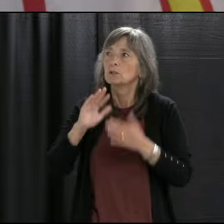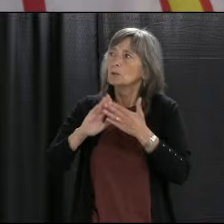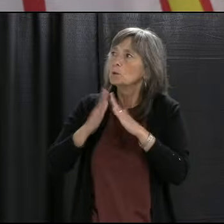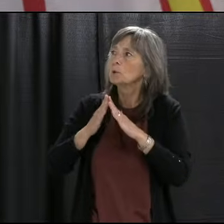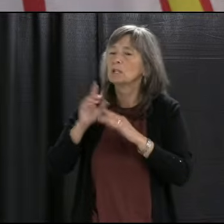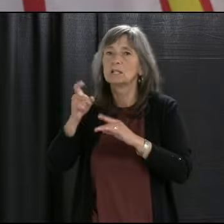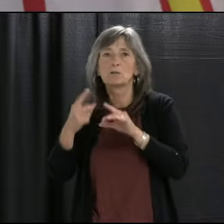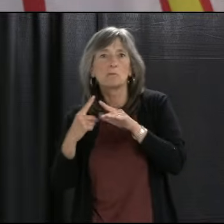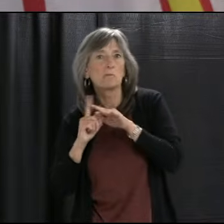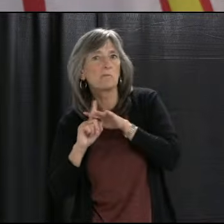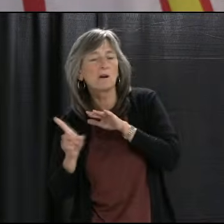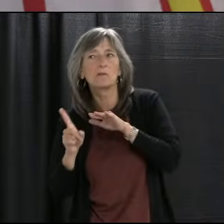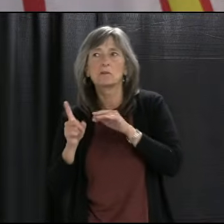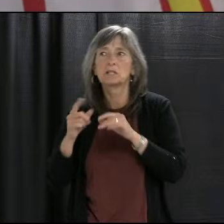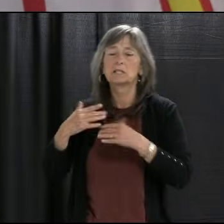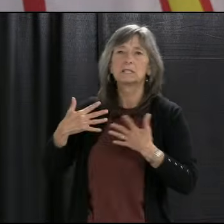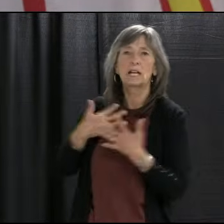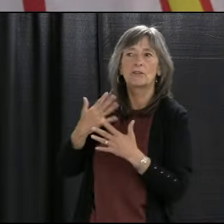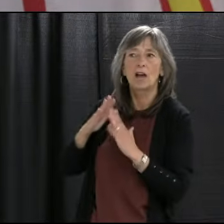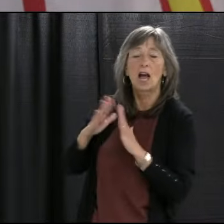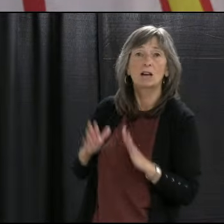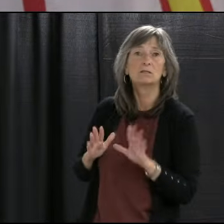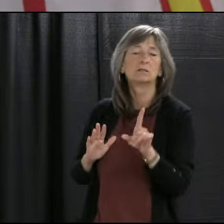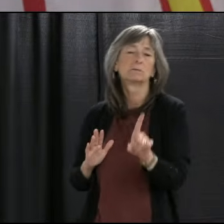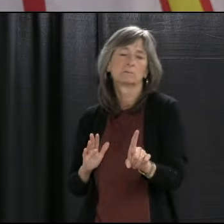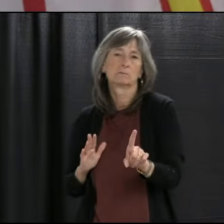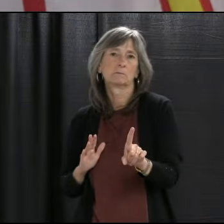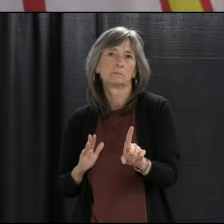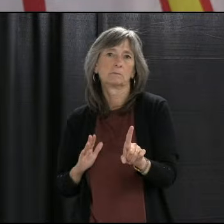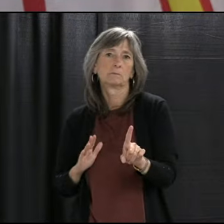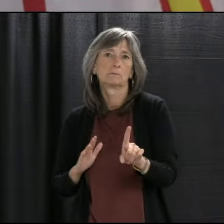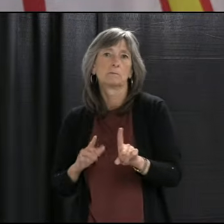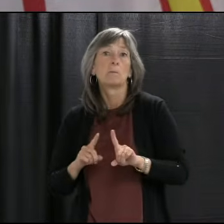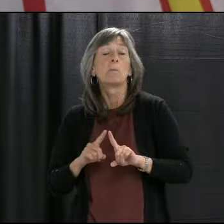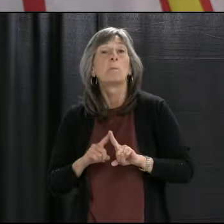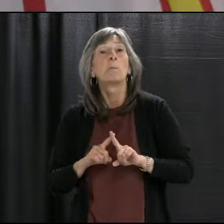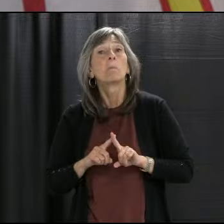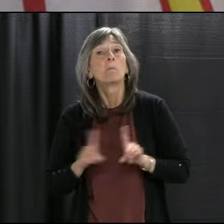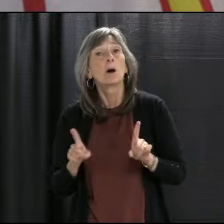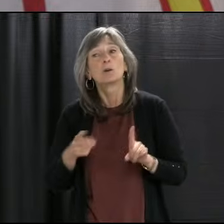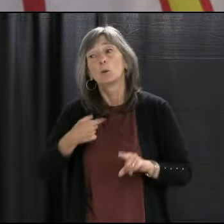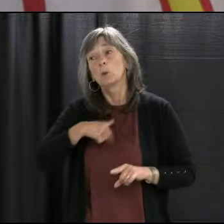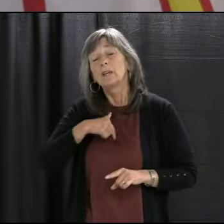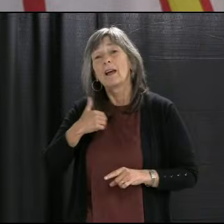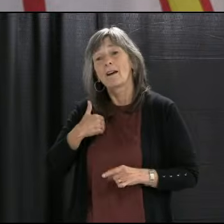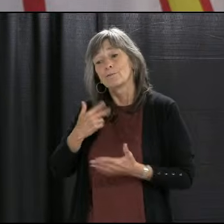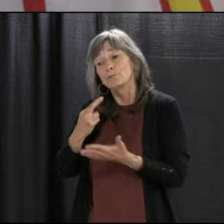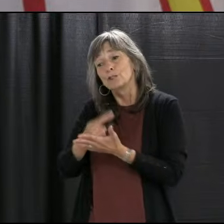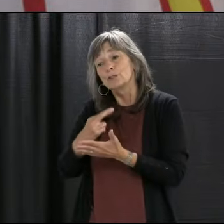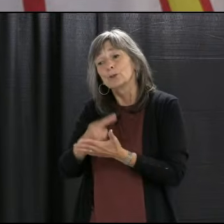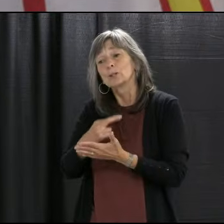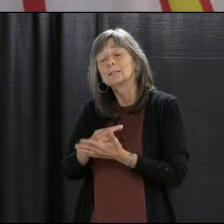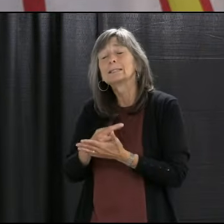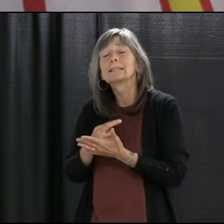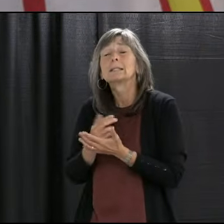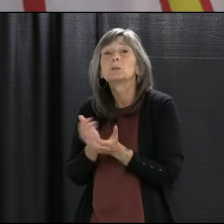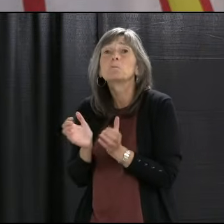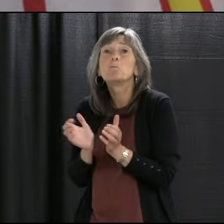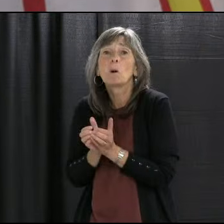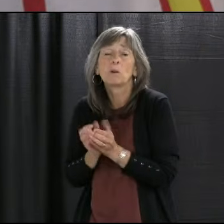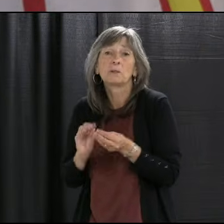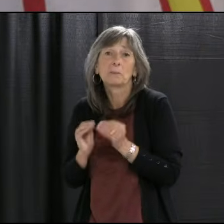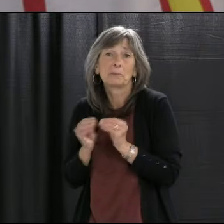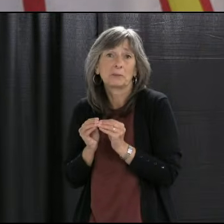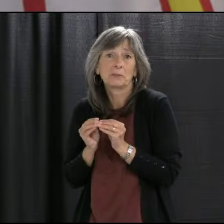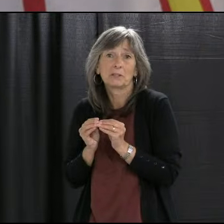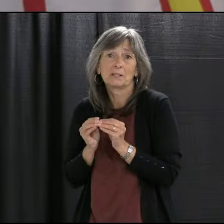troubling situation. But we do have a finite number of assets to deal with this. And just if you look at numbers, I know when we started this week, we